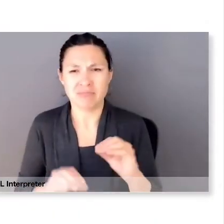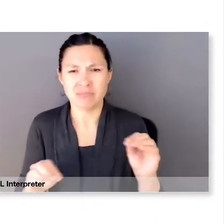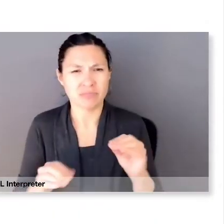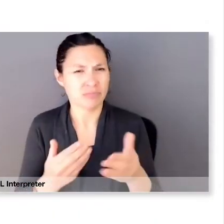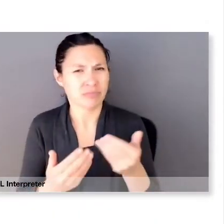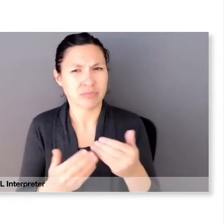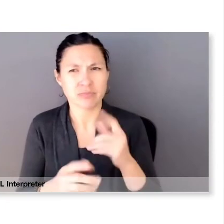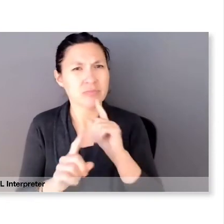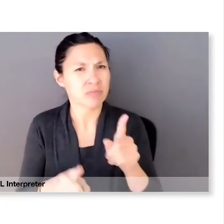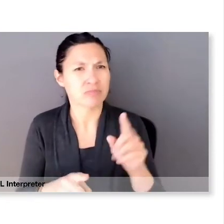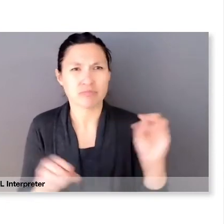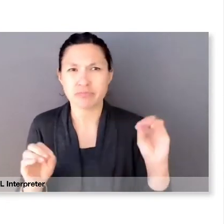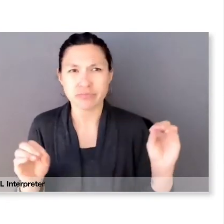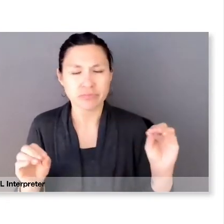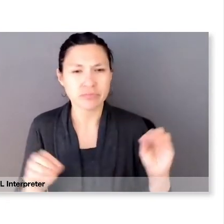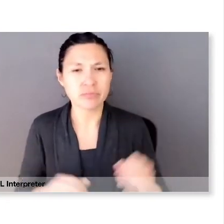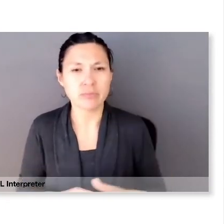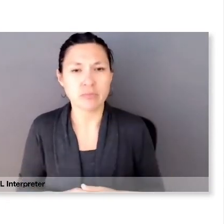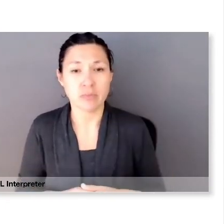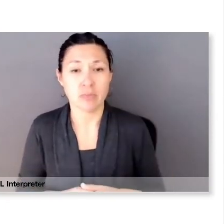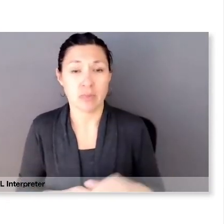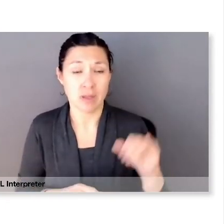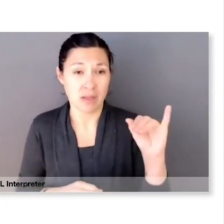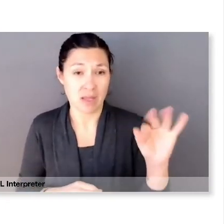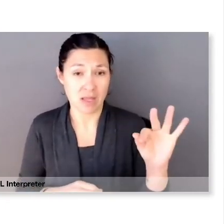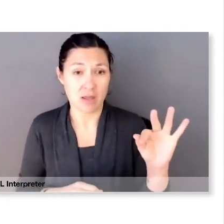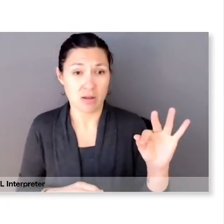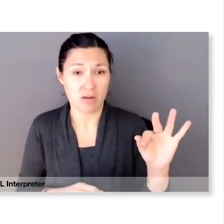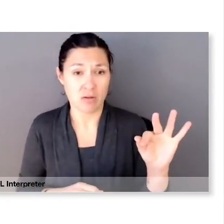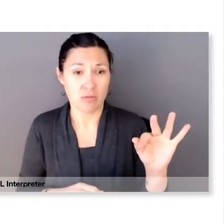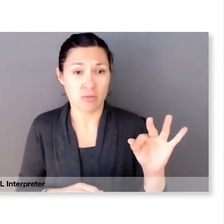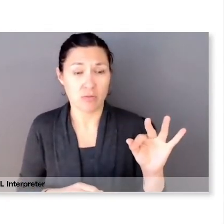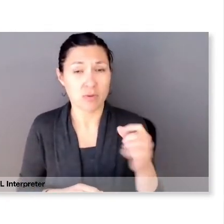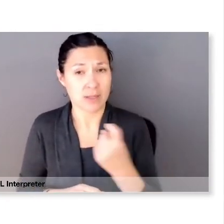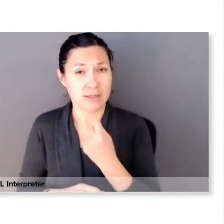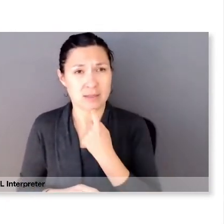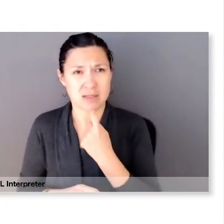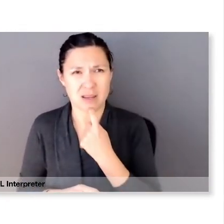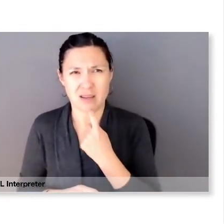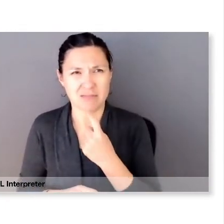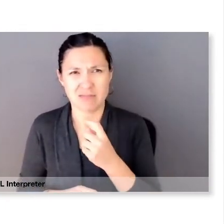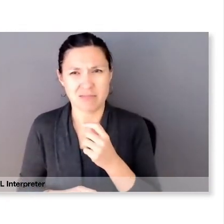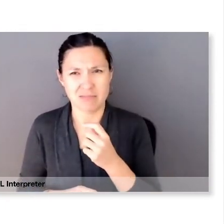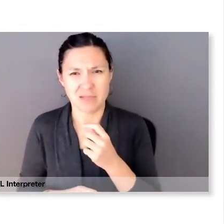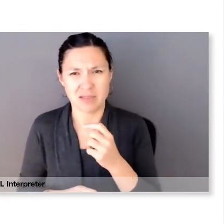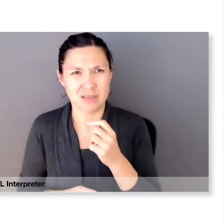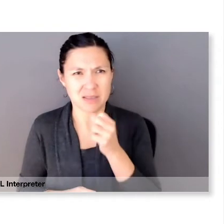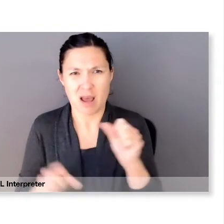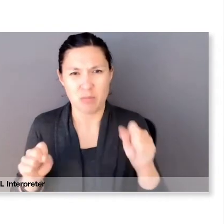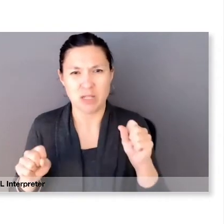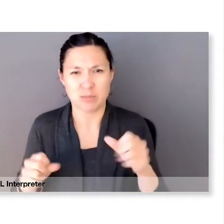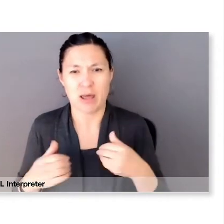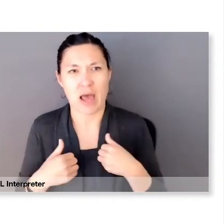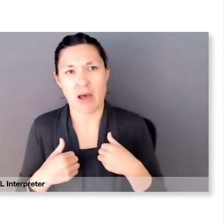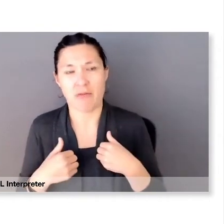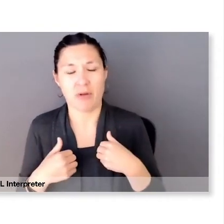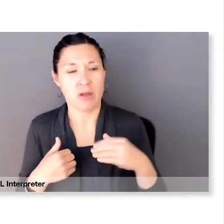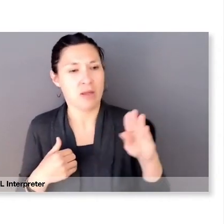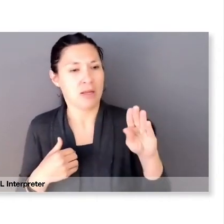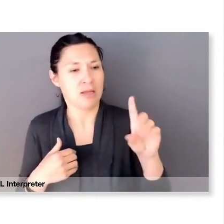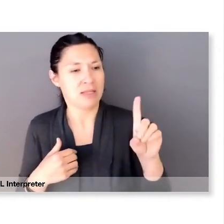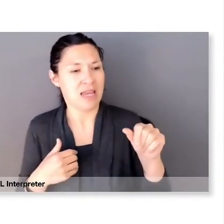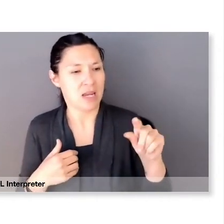if you were going to, you know, make the argument that there really is no such thing as unbiased data, I think you would, you know, you would start from the observation